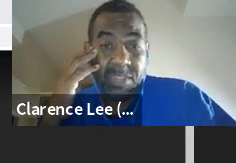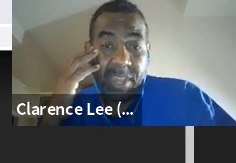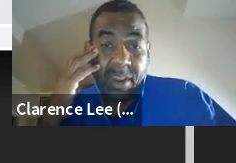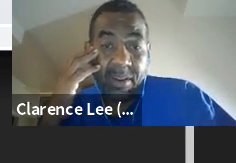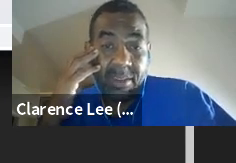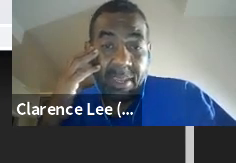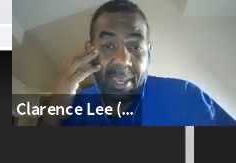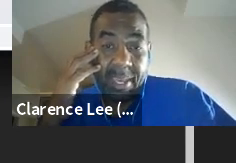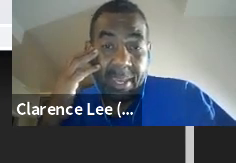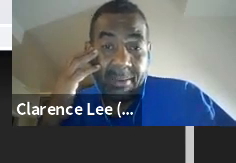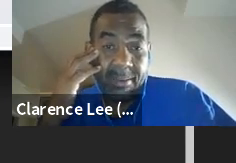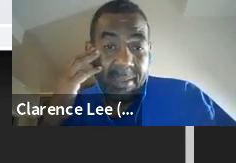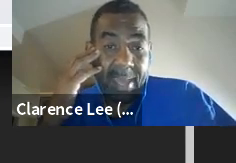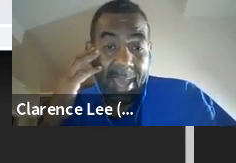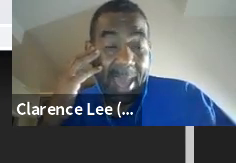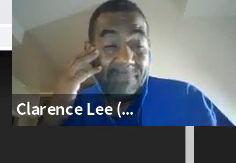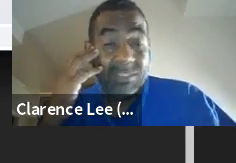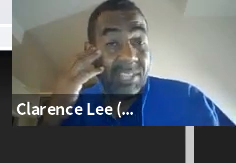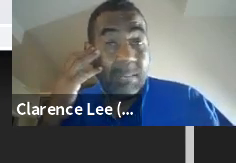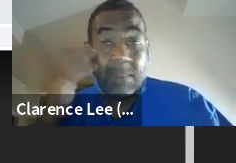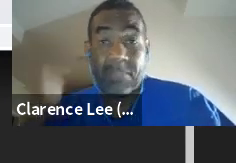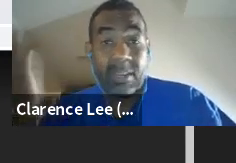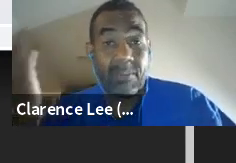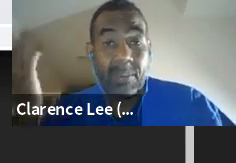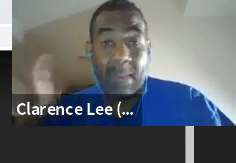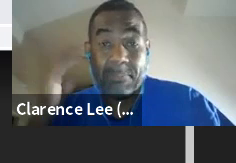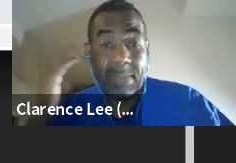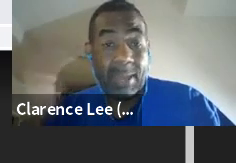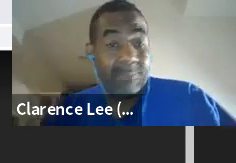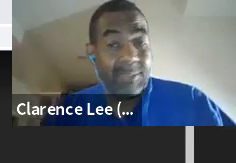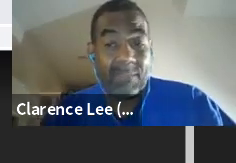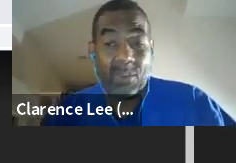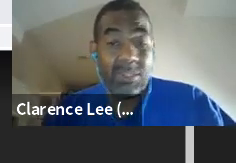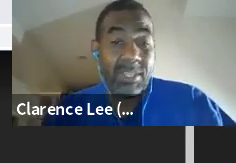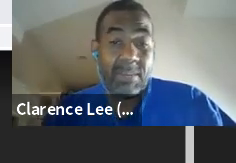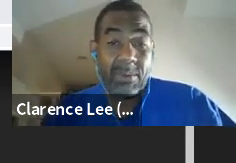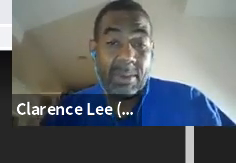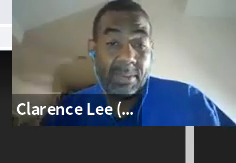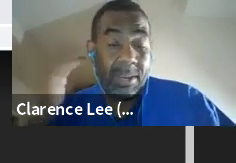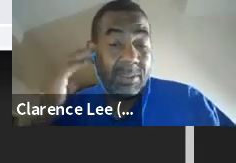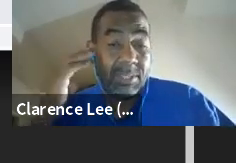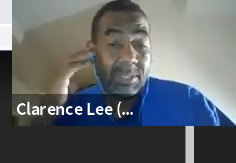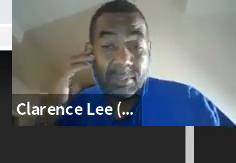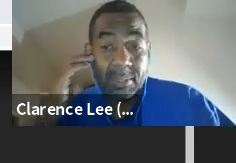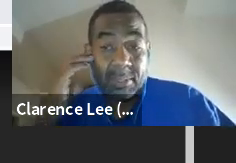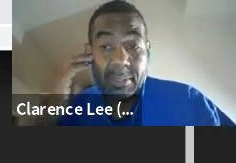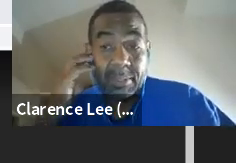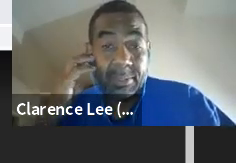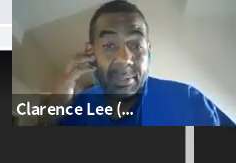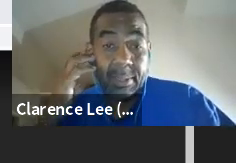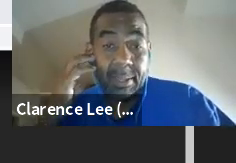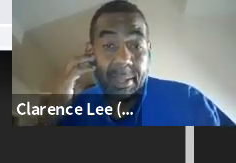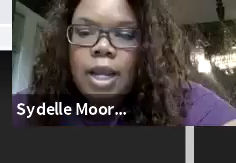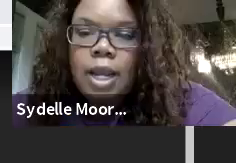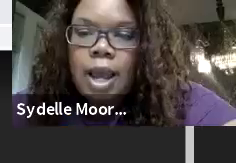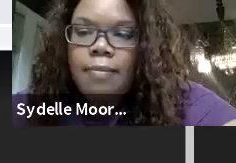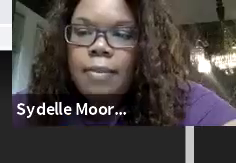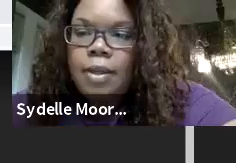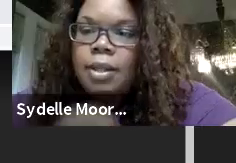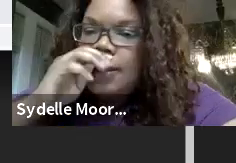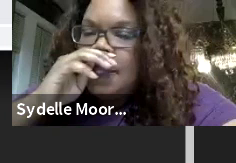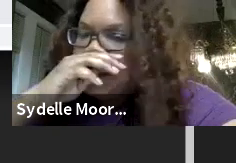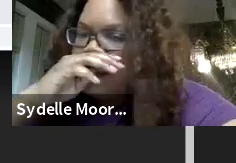since they're there, and I've never seen them up there. When I've only seen them around the Harris Teeters. Yeah, I've